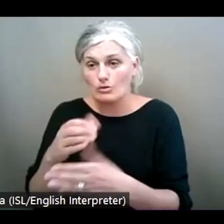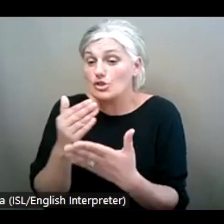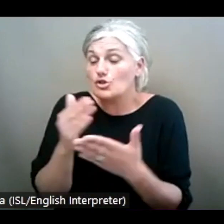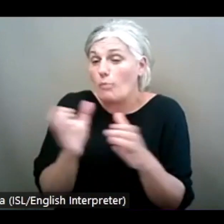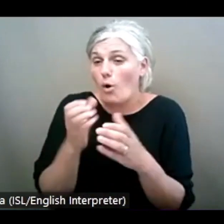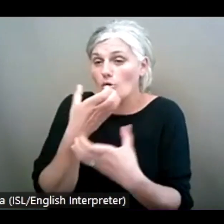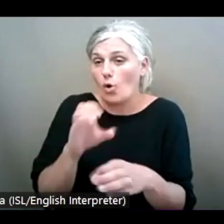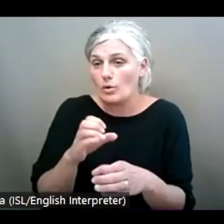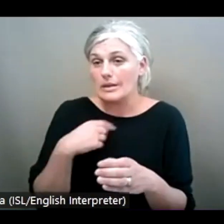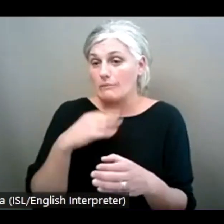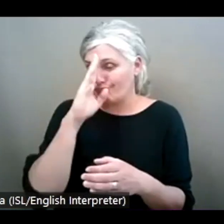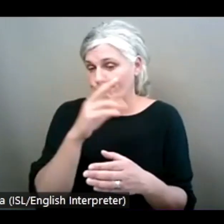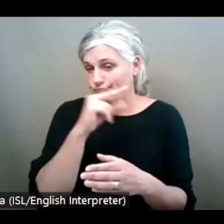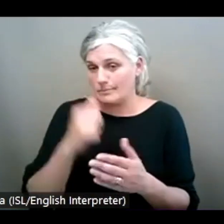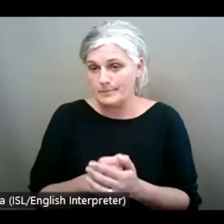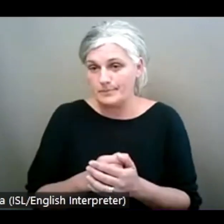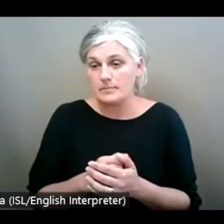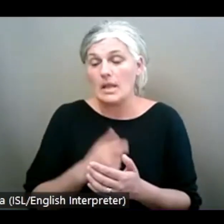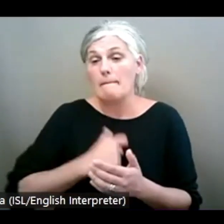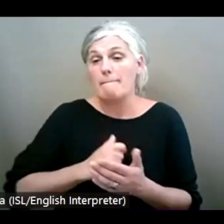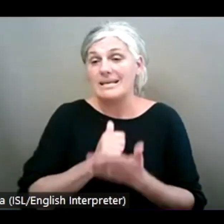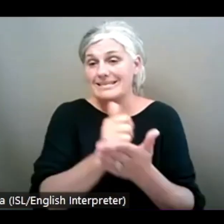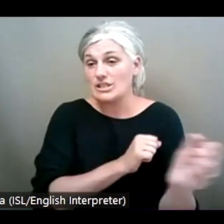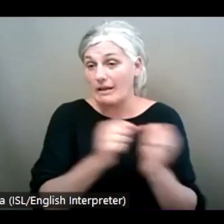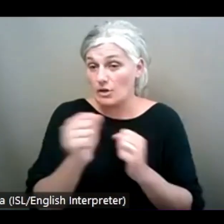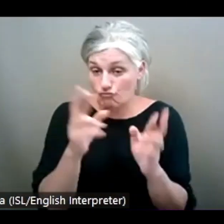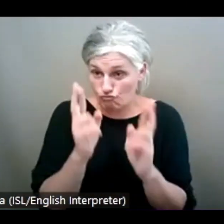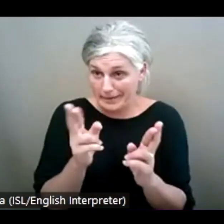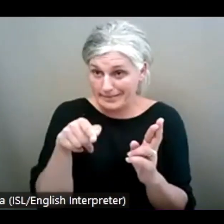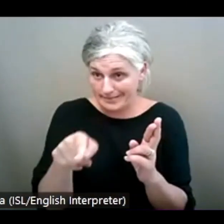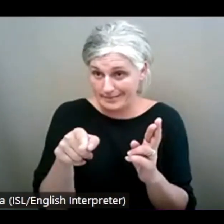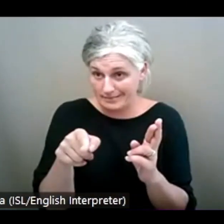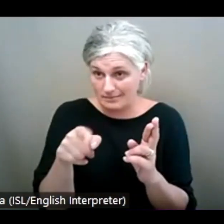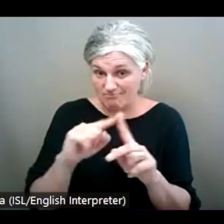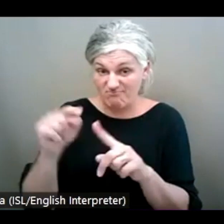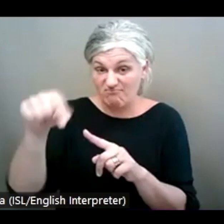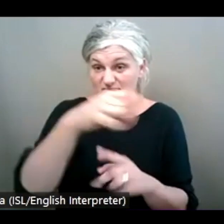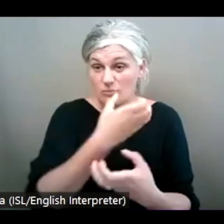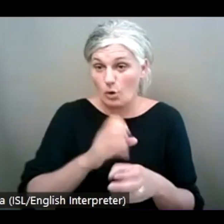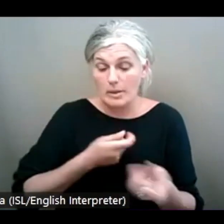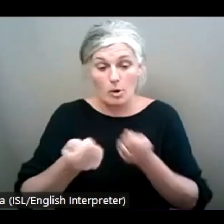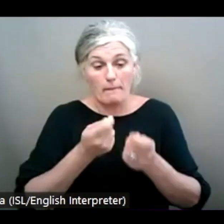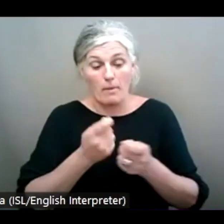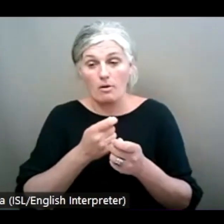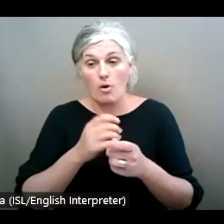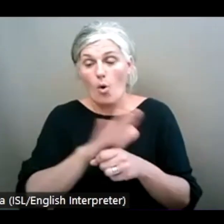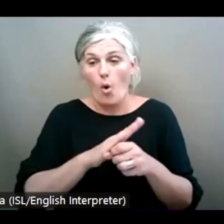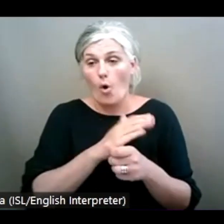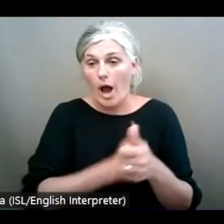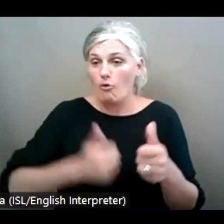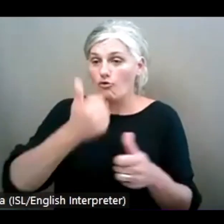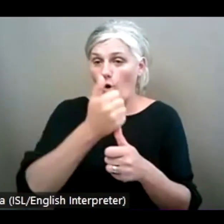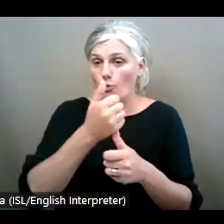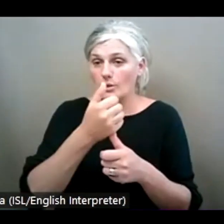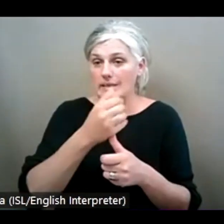use a very blunt example. The personal assistance service is a right in many countries, and it's coordinated by a local authority or local council. Here it's